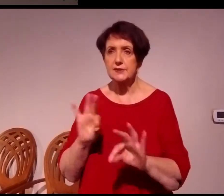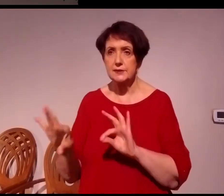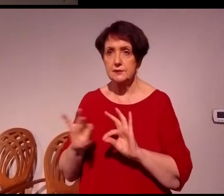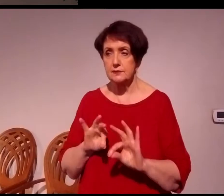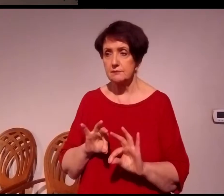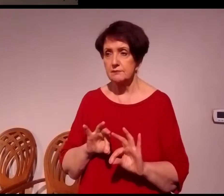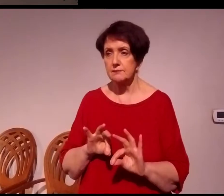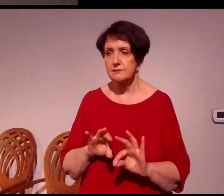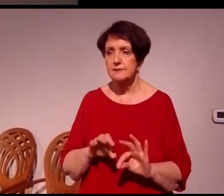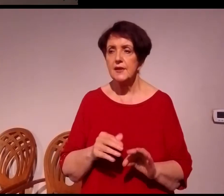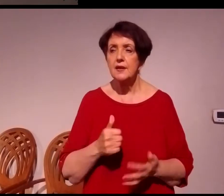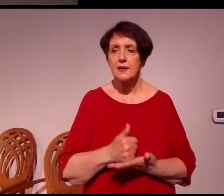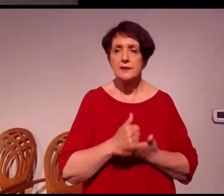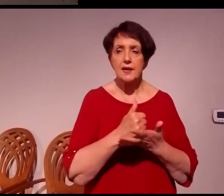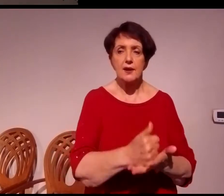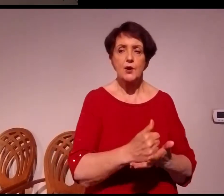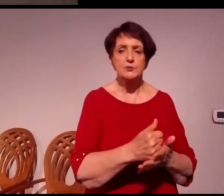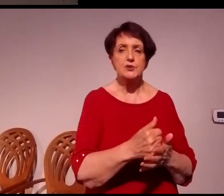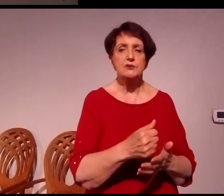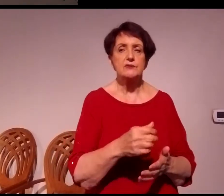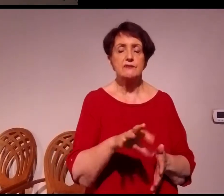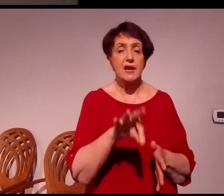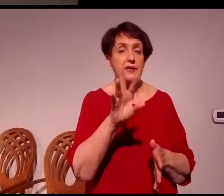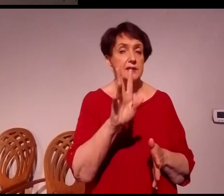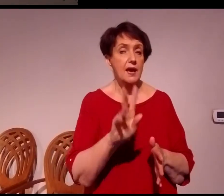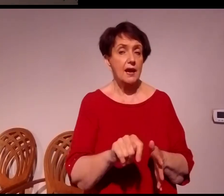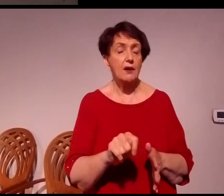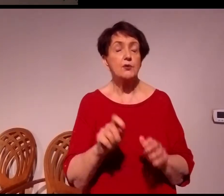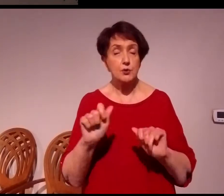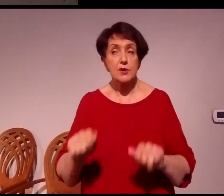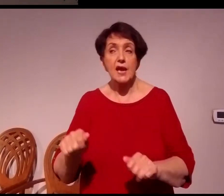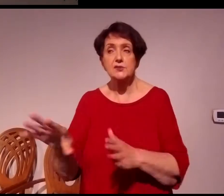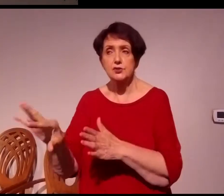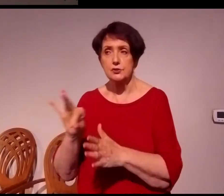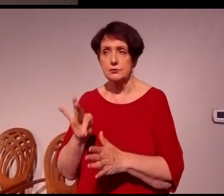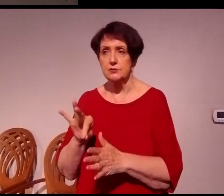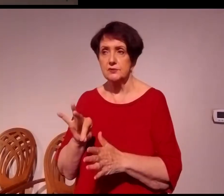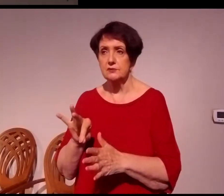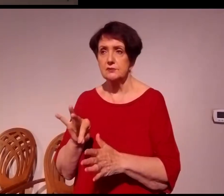discover that we can, in fact, choose,